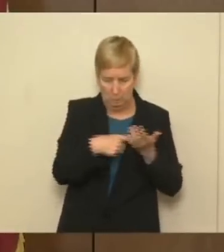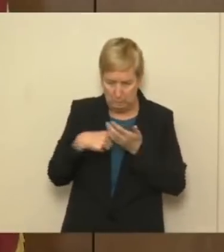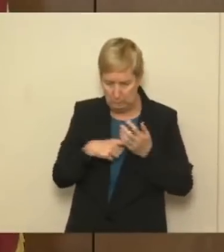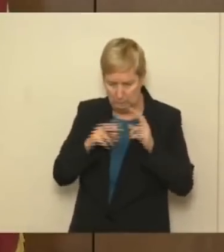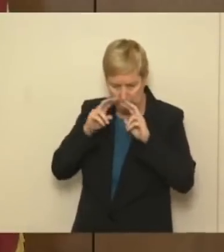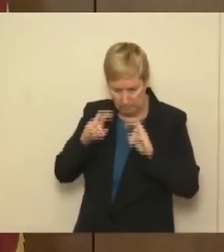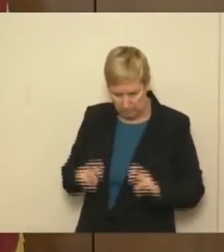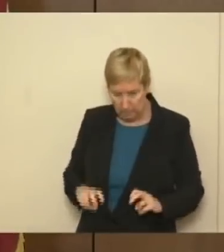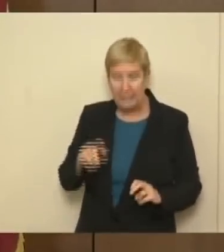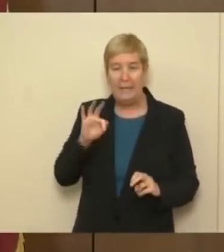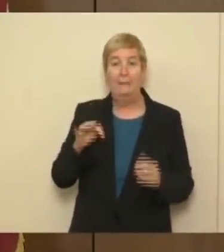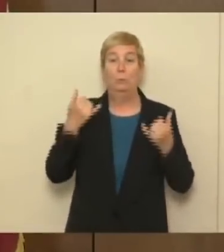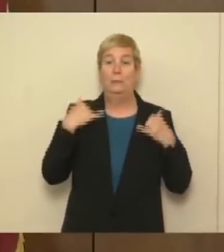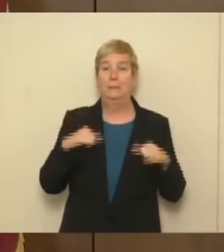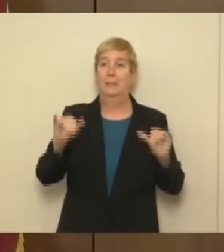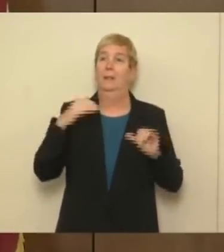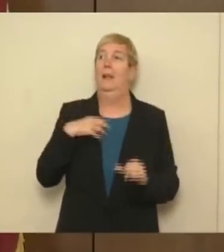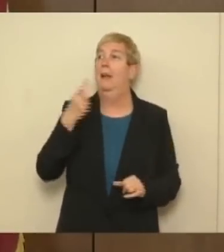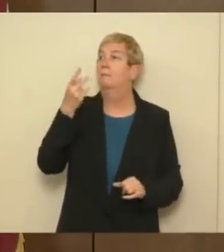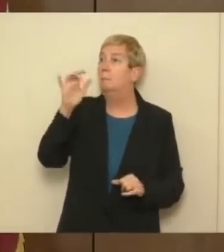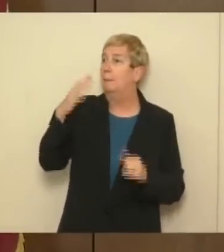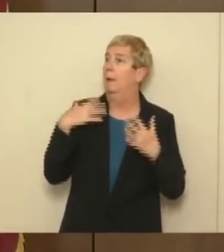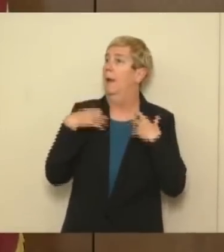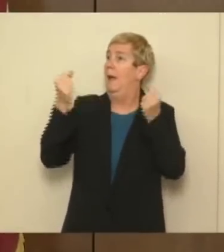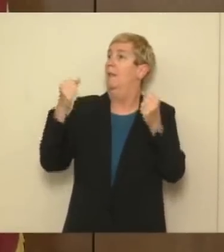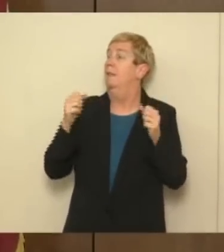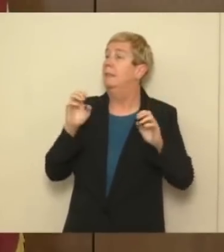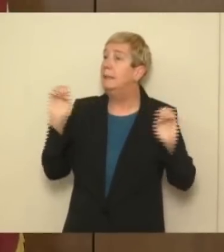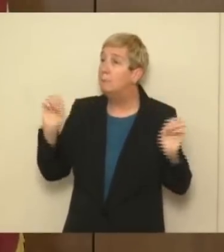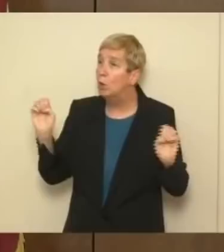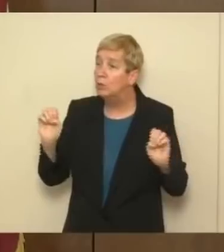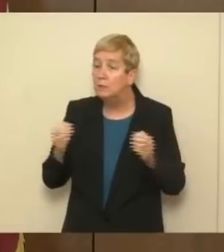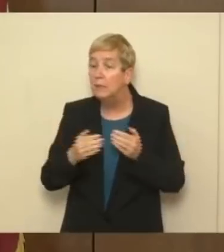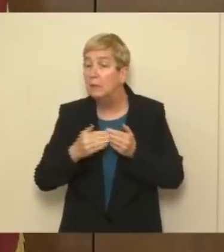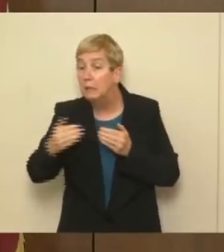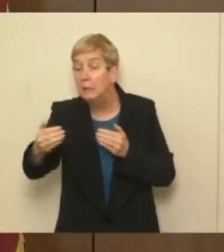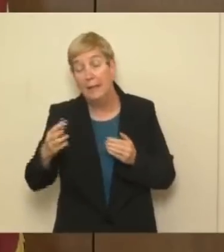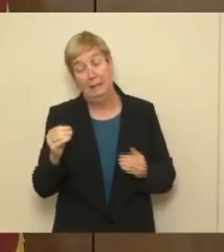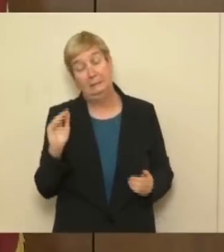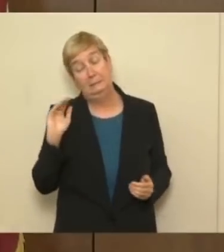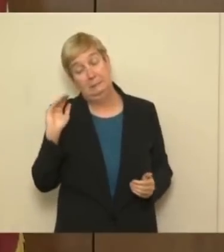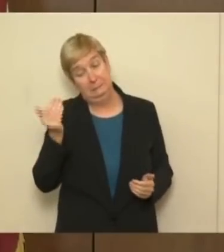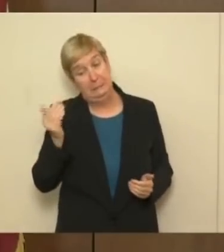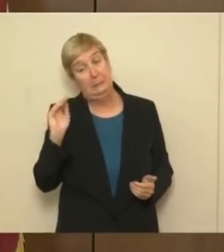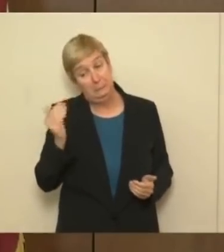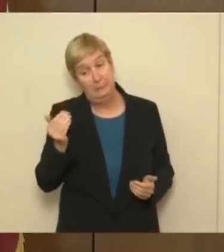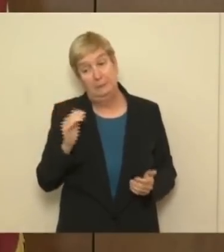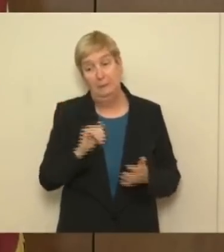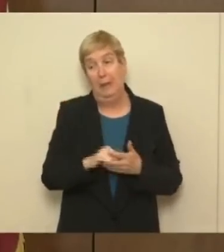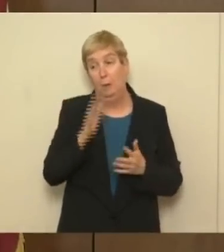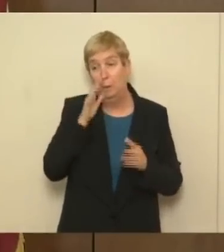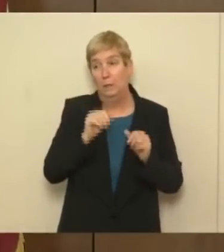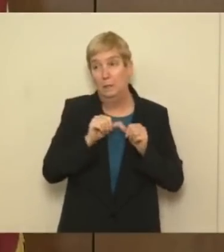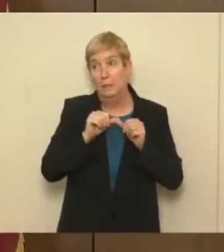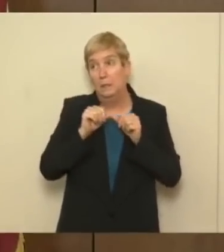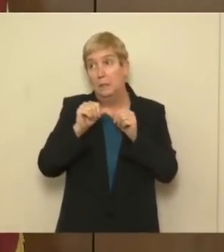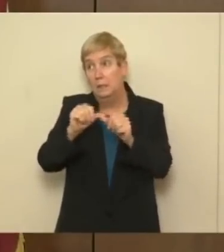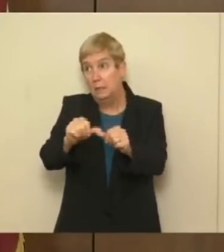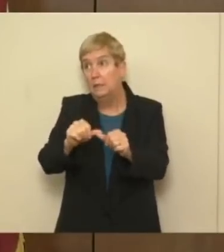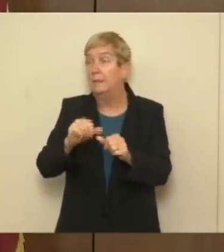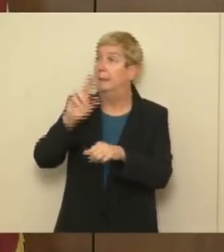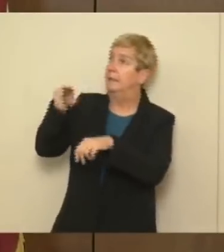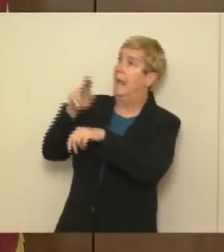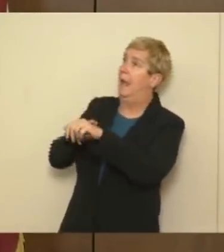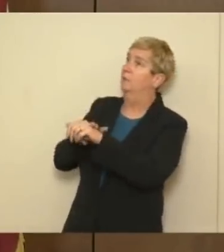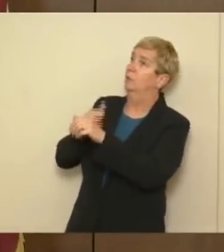COVID-19 public health emergency, a pandemic, and by all indications, it certainly seems like that's what the national experts